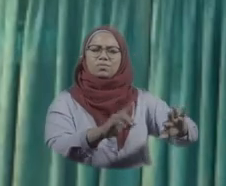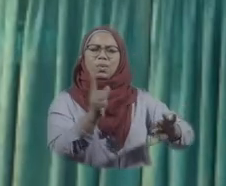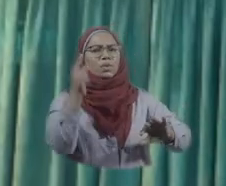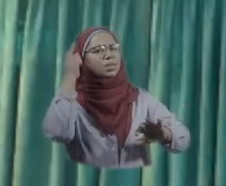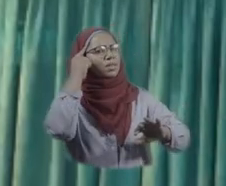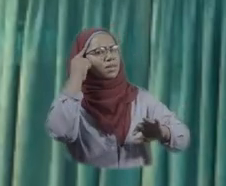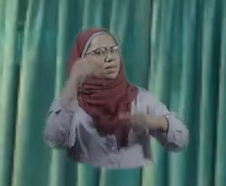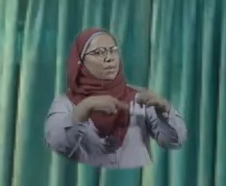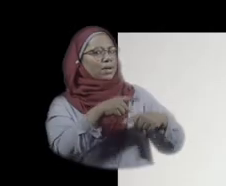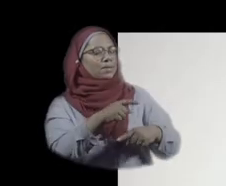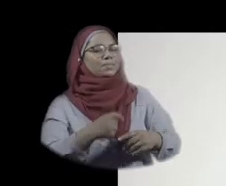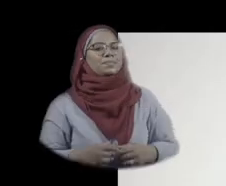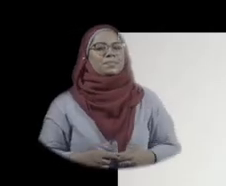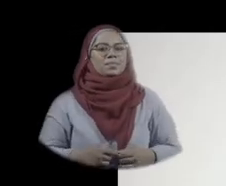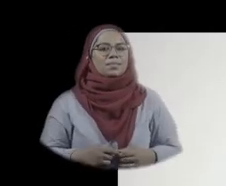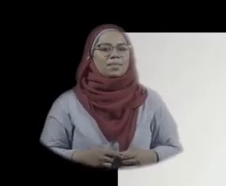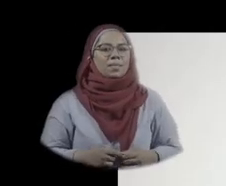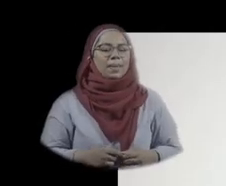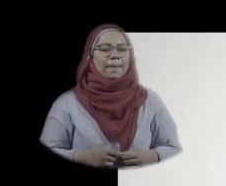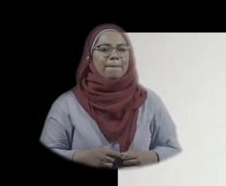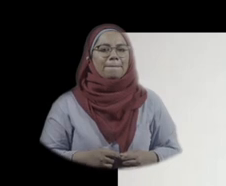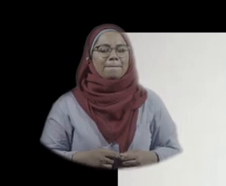What are your thoughts about this? It's